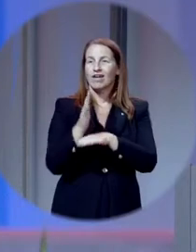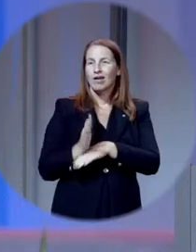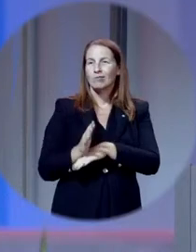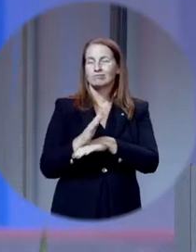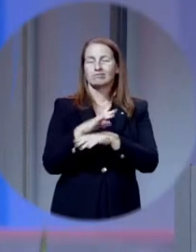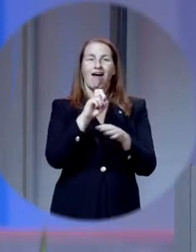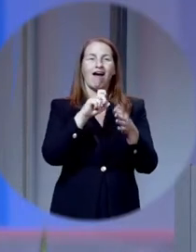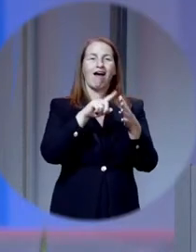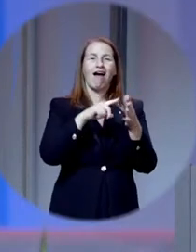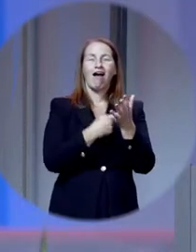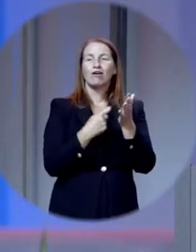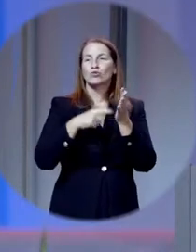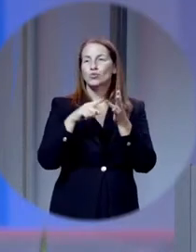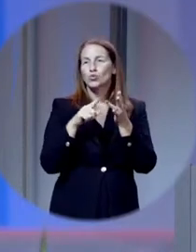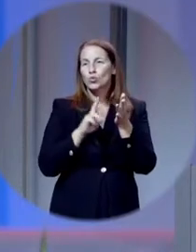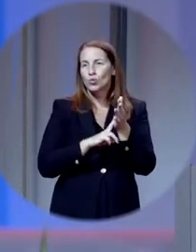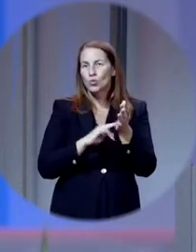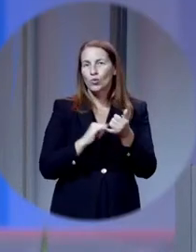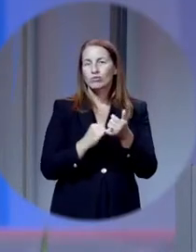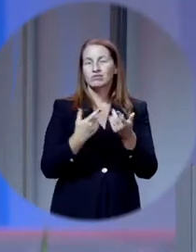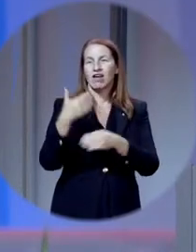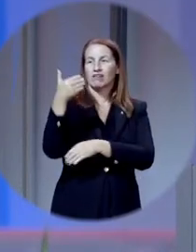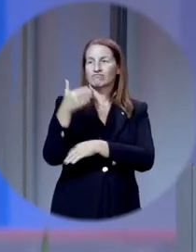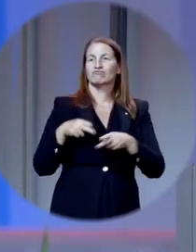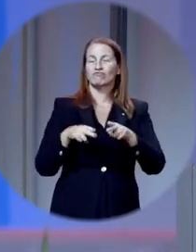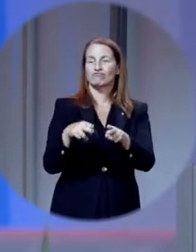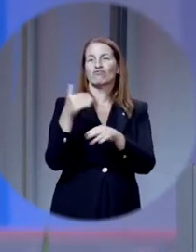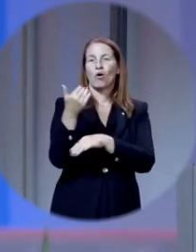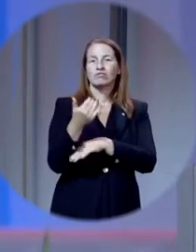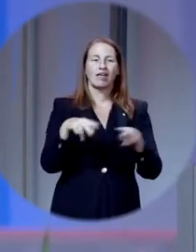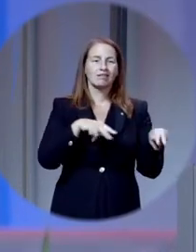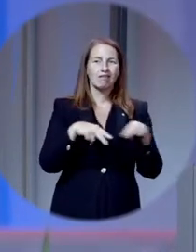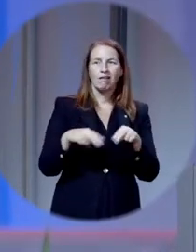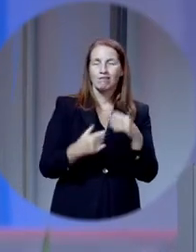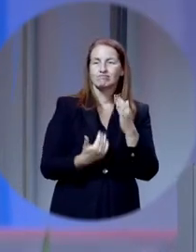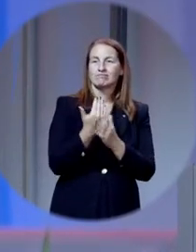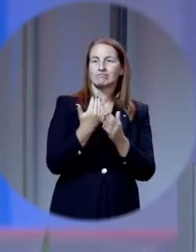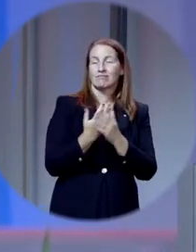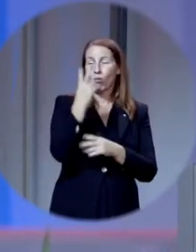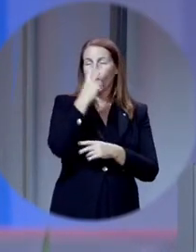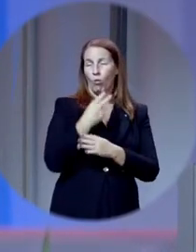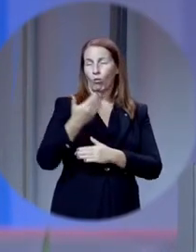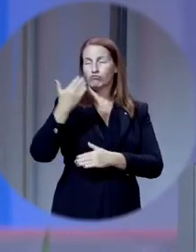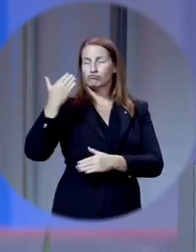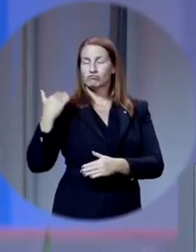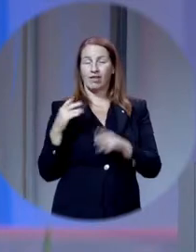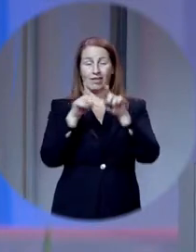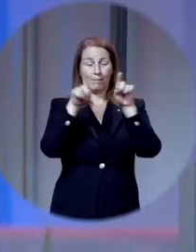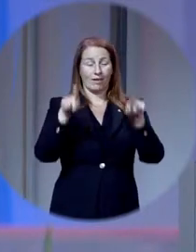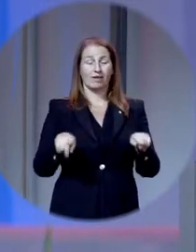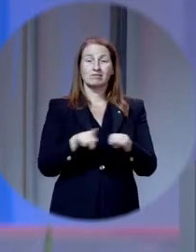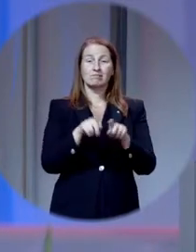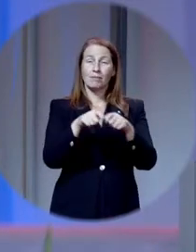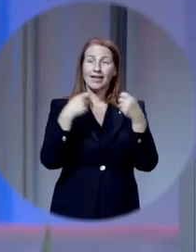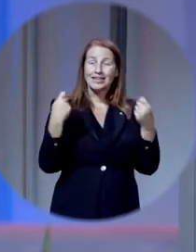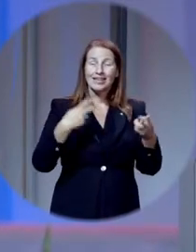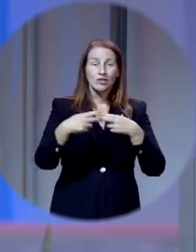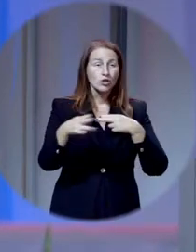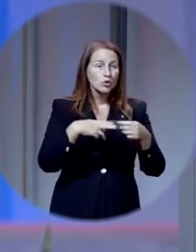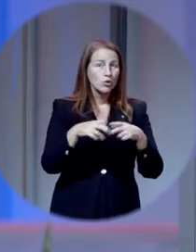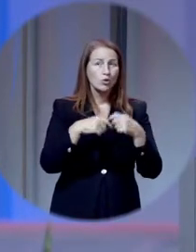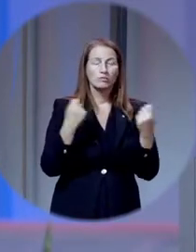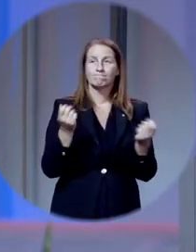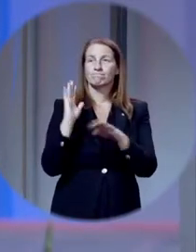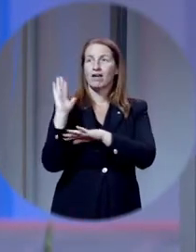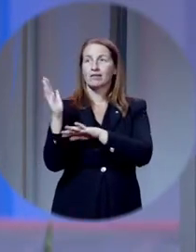watch, road signs, billboards, dance, contemporary and traditional, images that we see in magazines and news agencies,